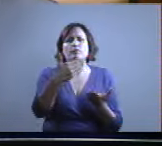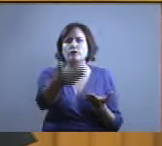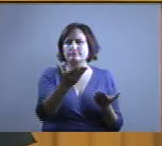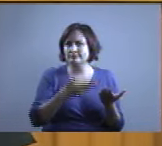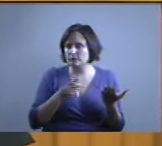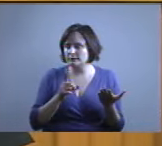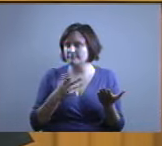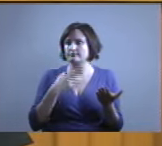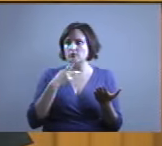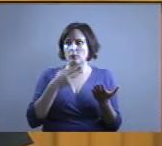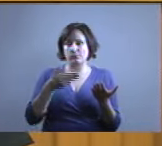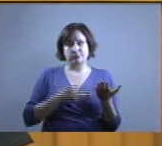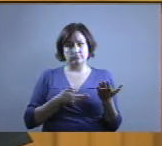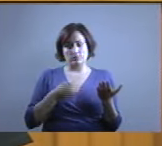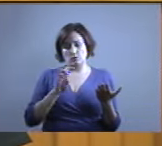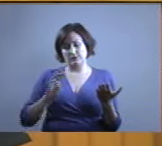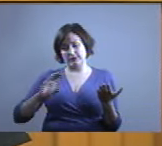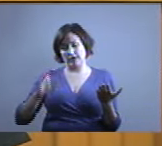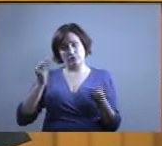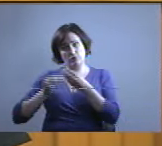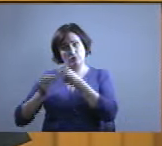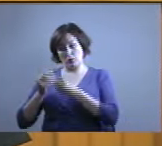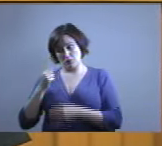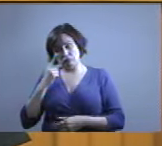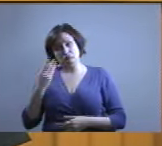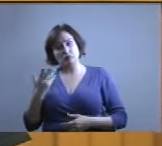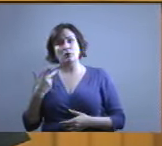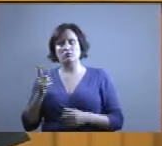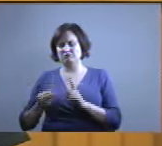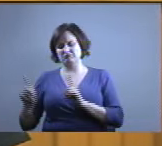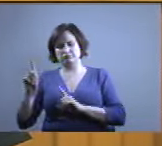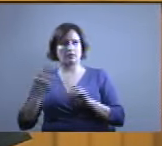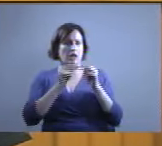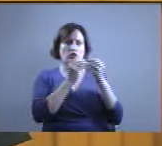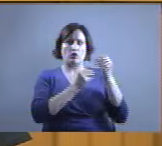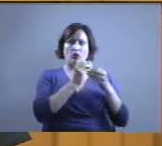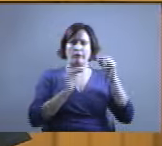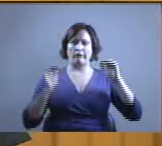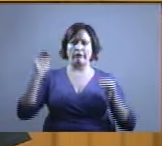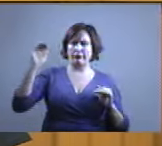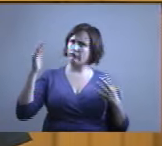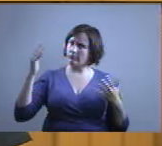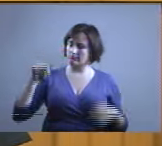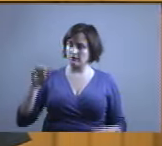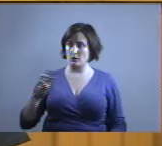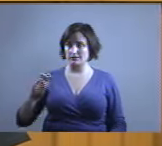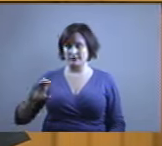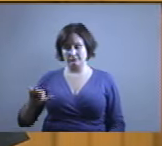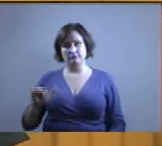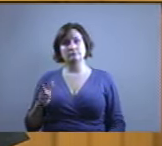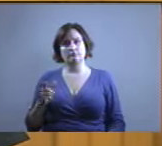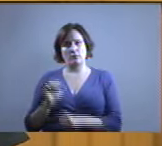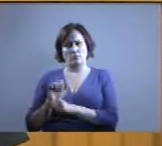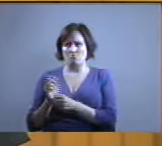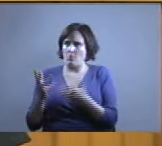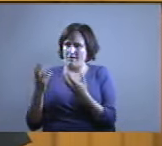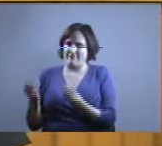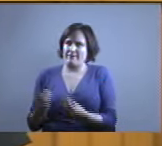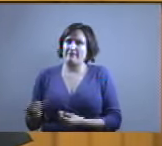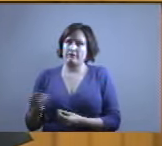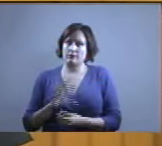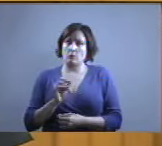According to the report, the Western Cape economy has once again outperformed the national economy, as it is the province with the lowest unemployment rate in the